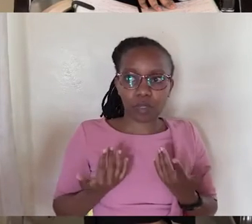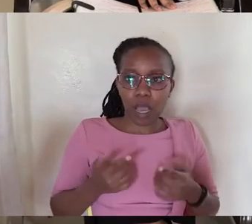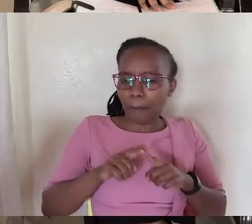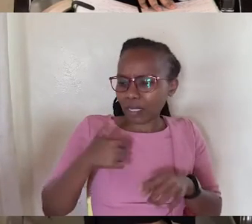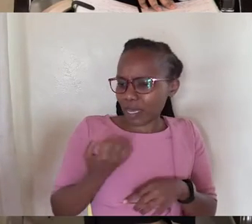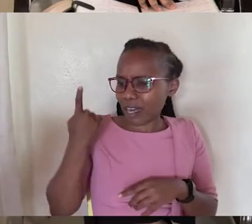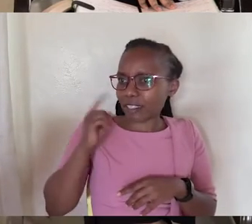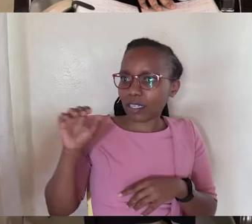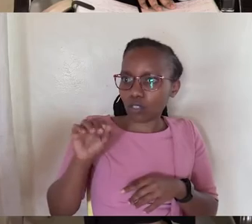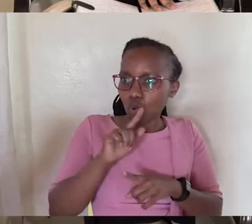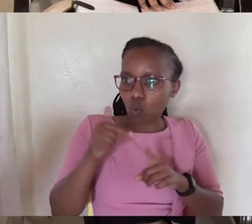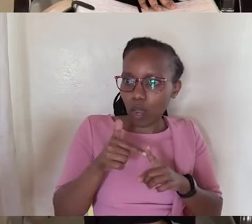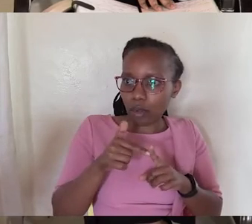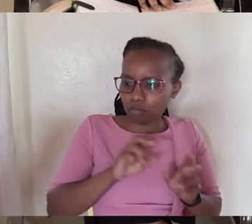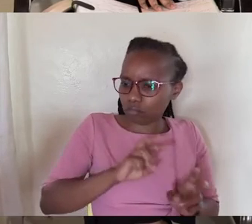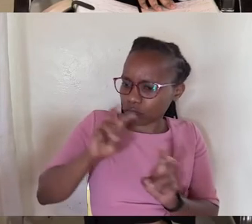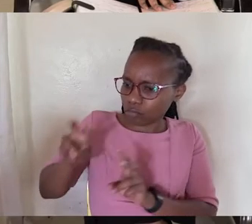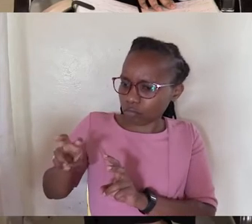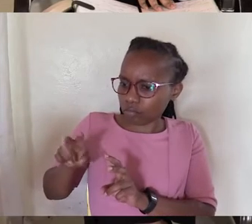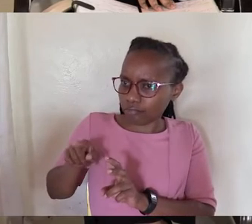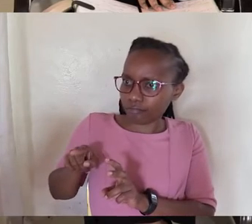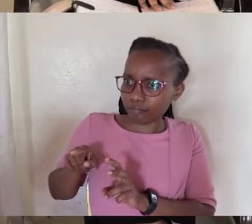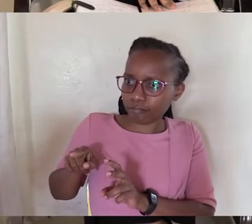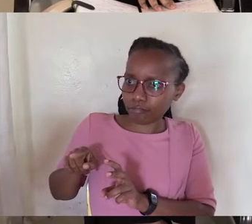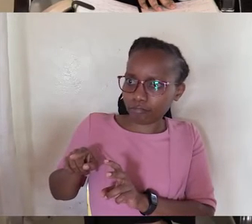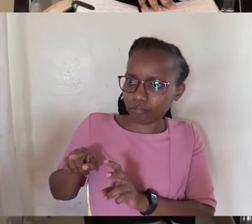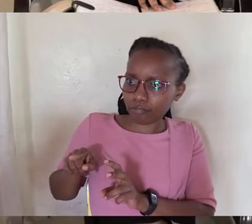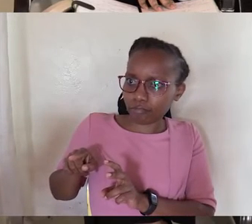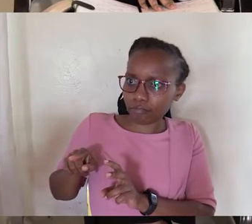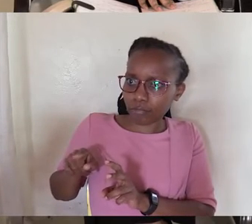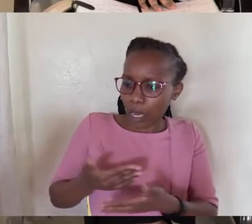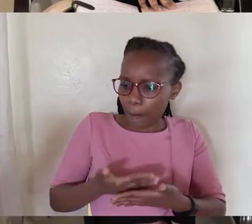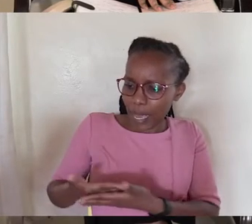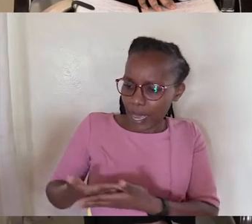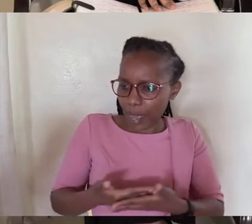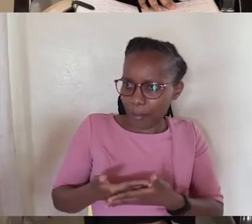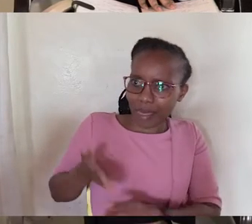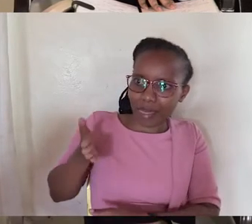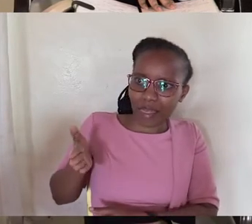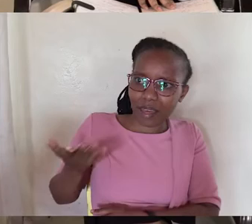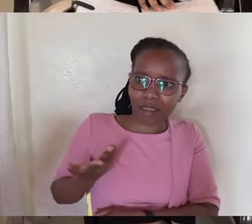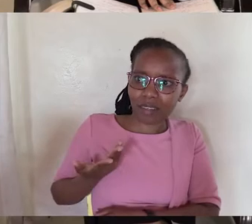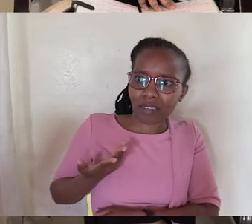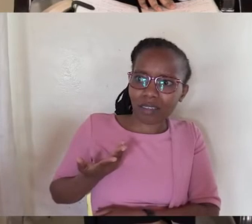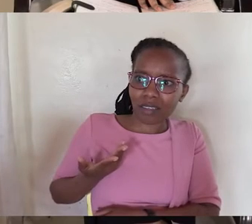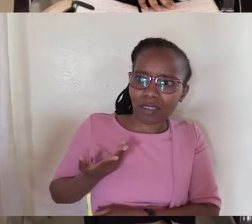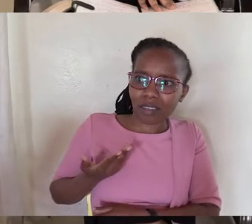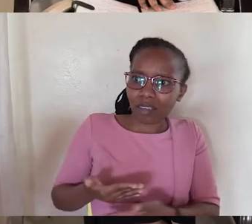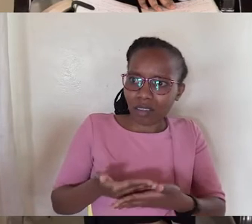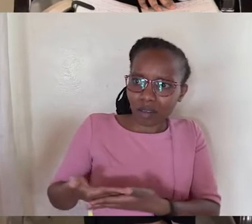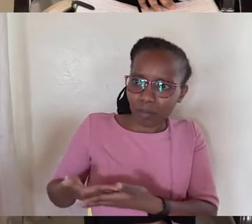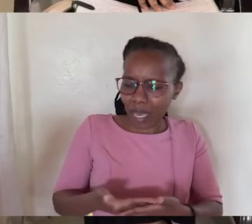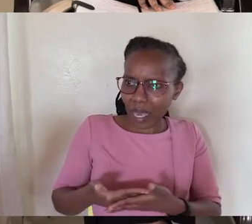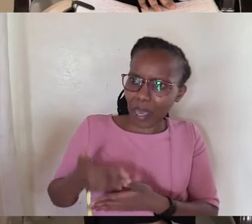me. So when I turned and I opened, I saw a bundle right next to me. They had put the baby next to me. And I found a baby, and that baby was